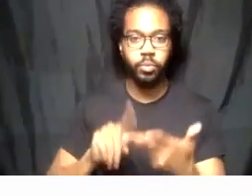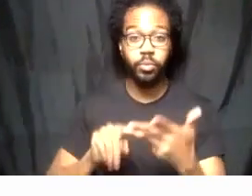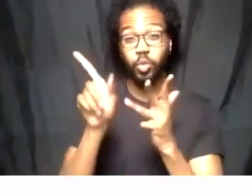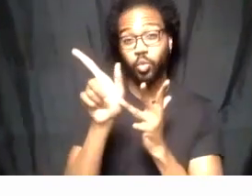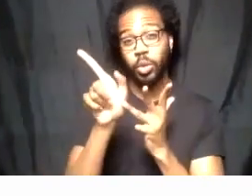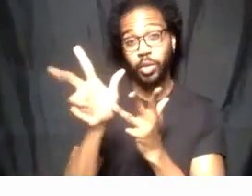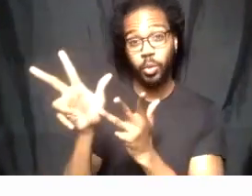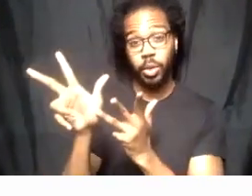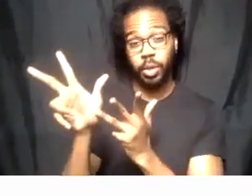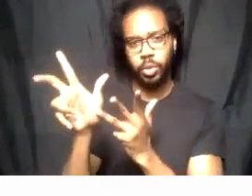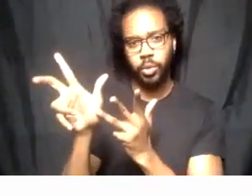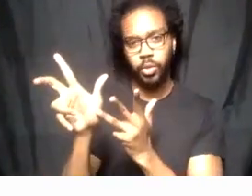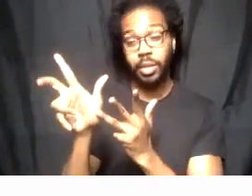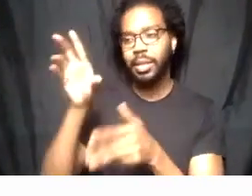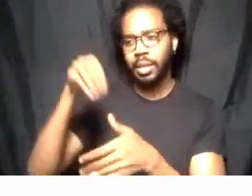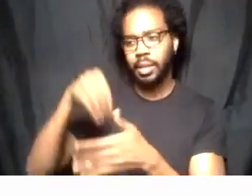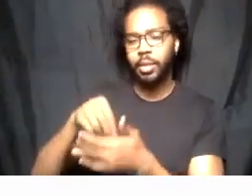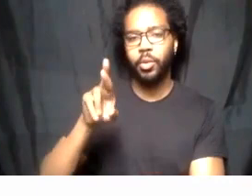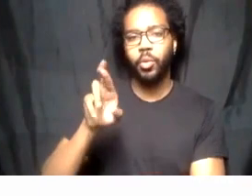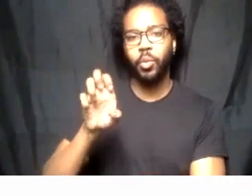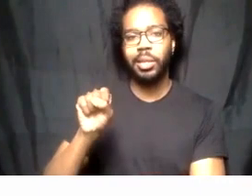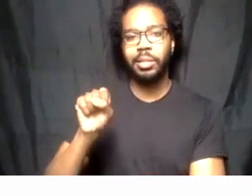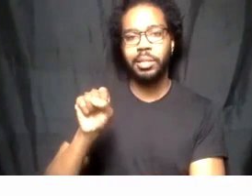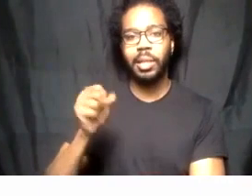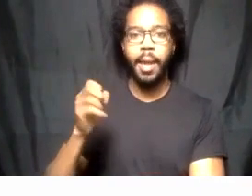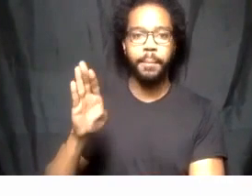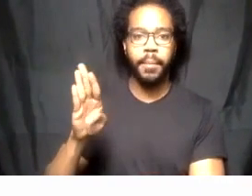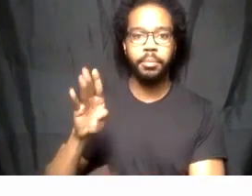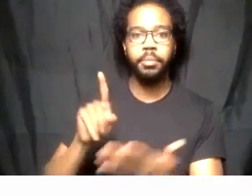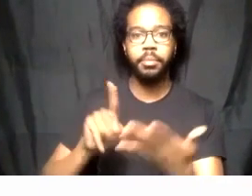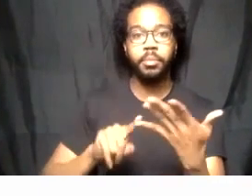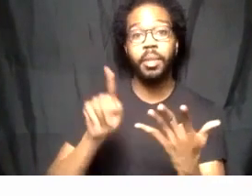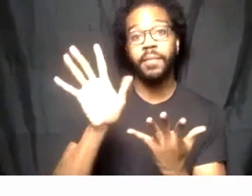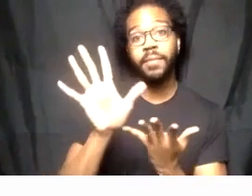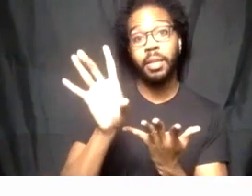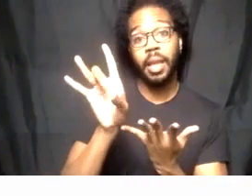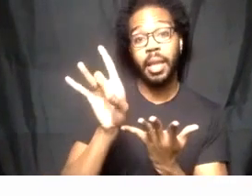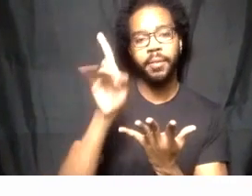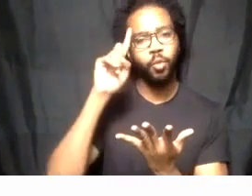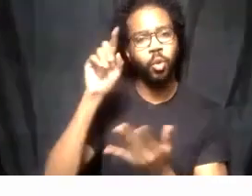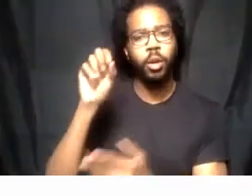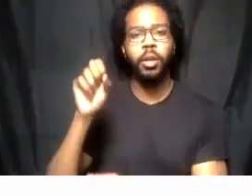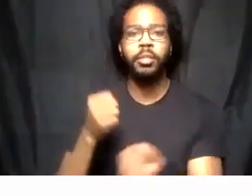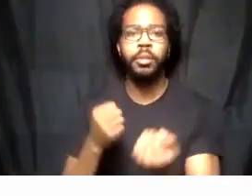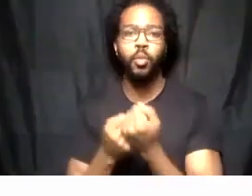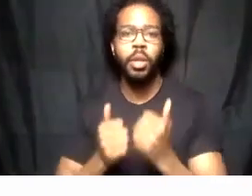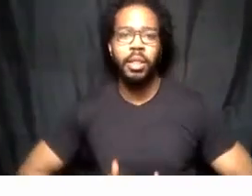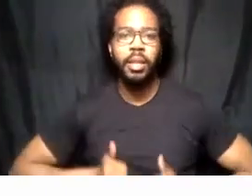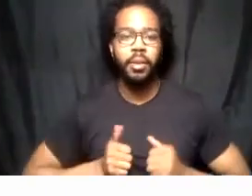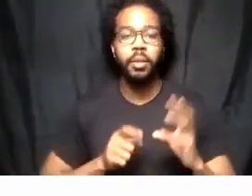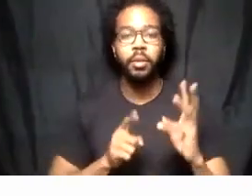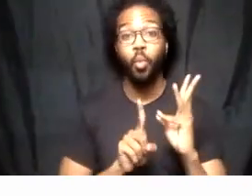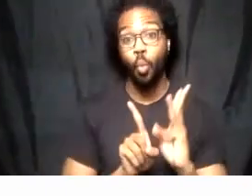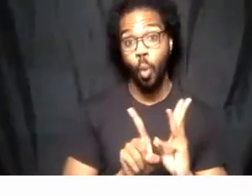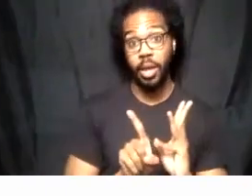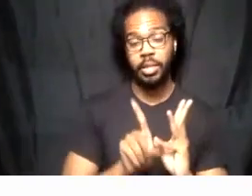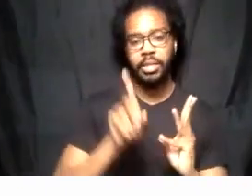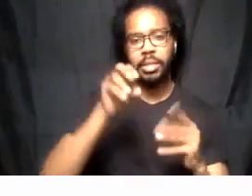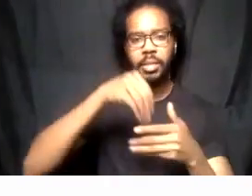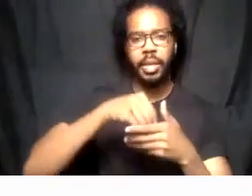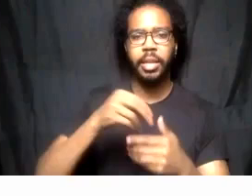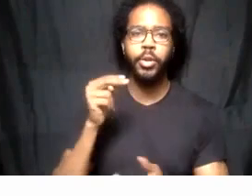23 were in rehabs, 58 in supported living, 1 is currently in a nursing home,